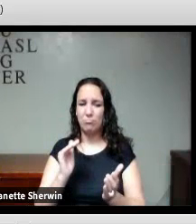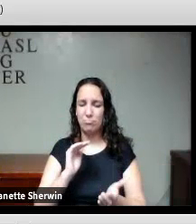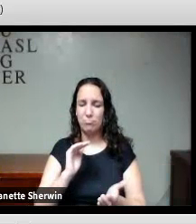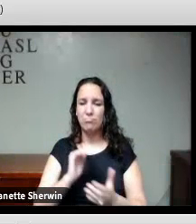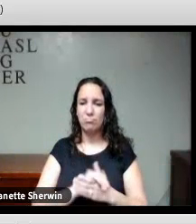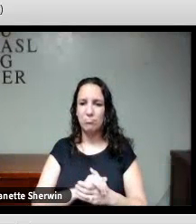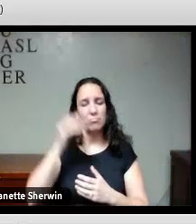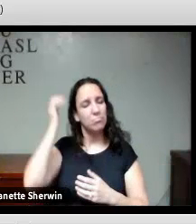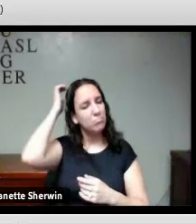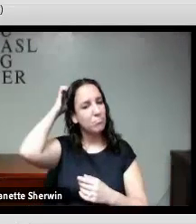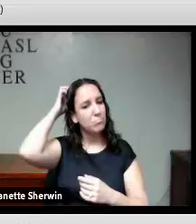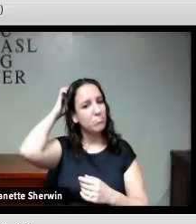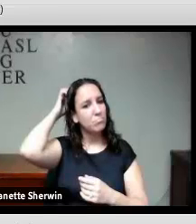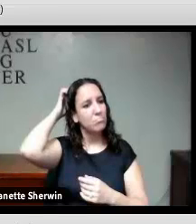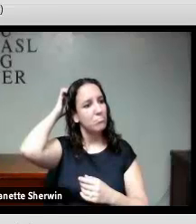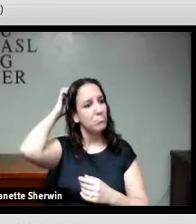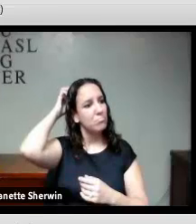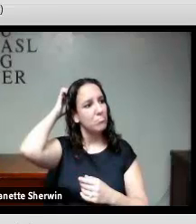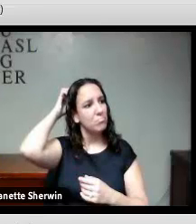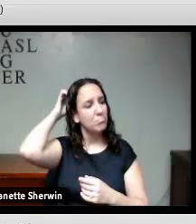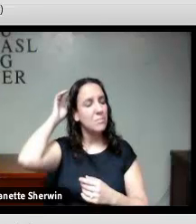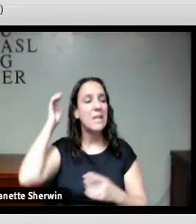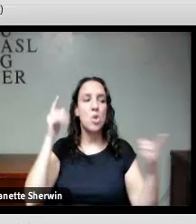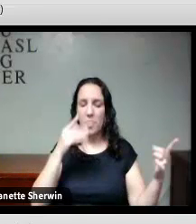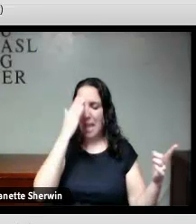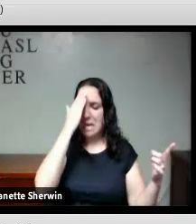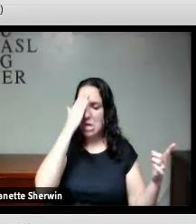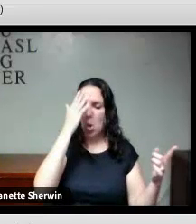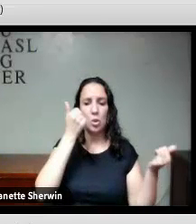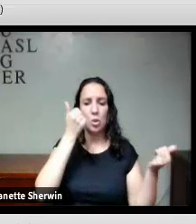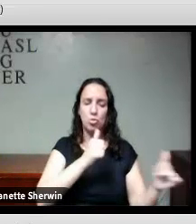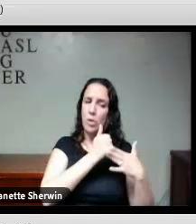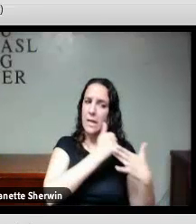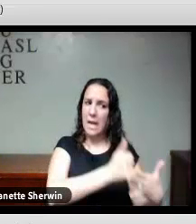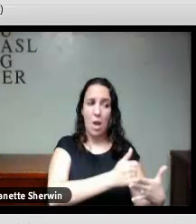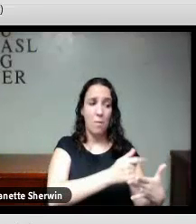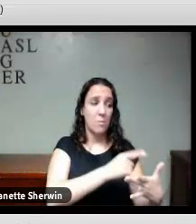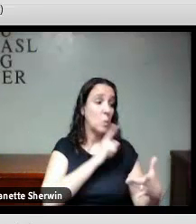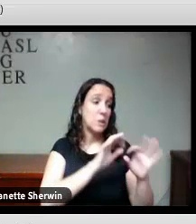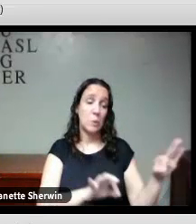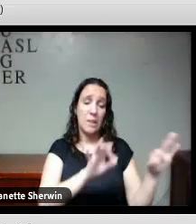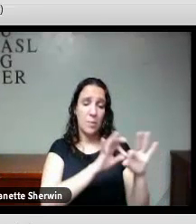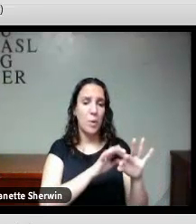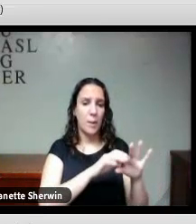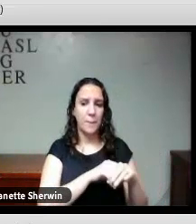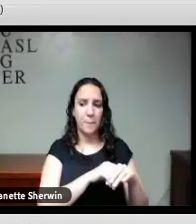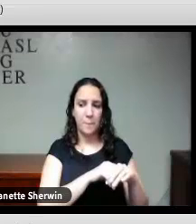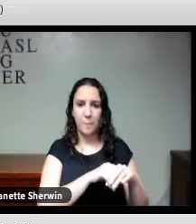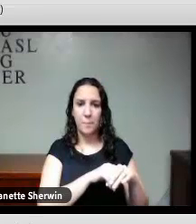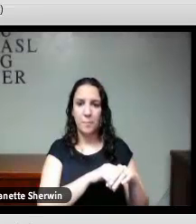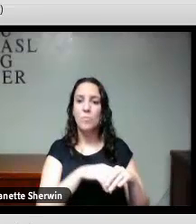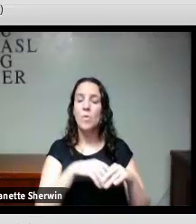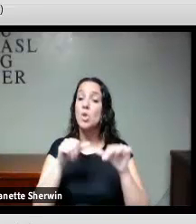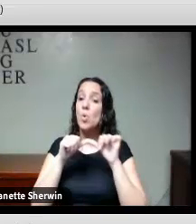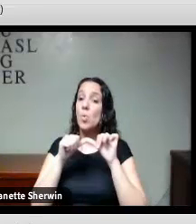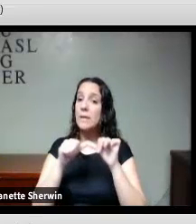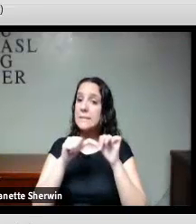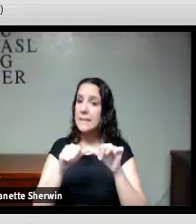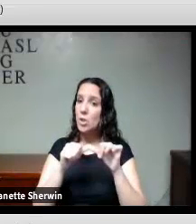de-escalates because they've acknowledged now that you are trying to help them, which is important sometimes. Continued loyalty,